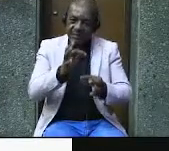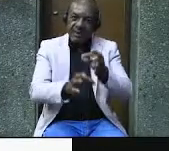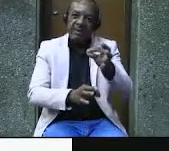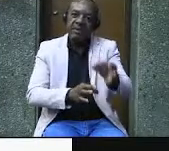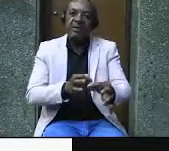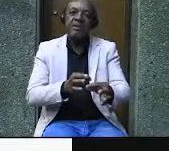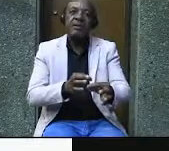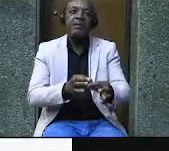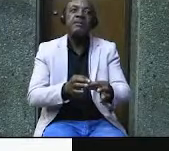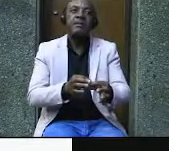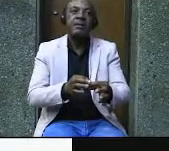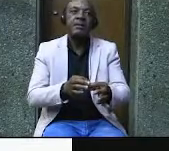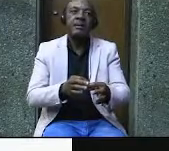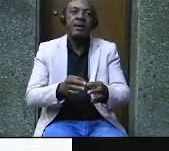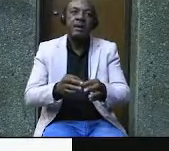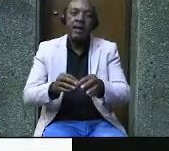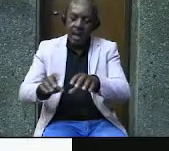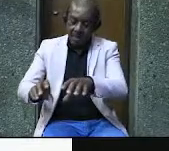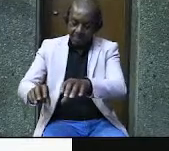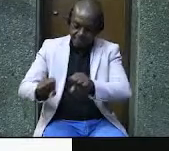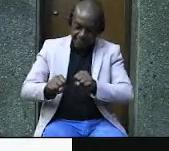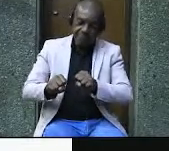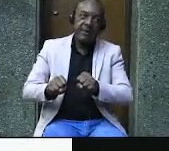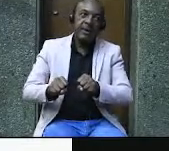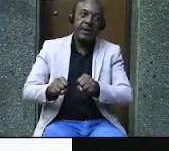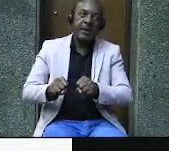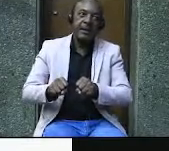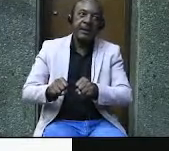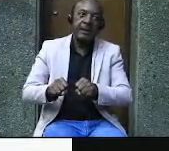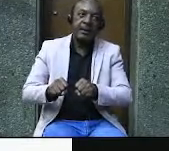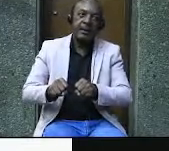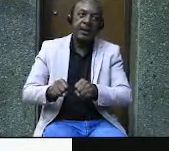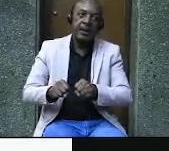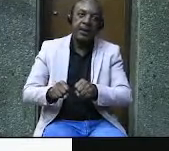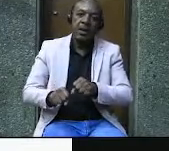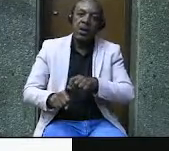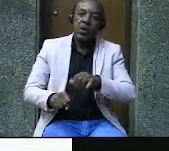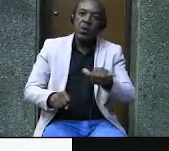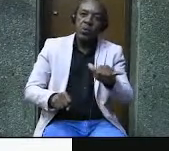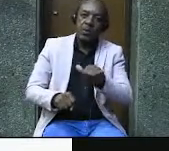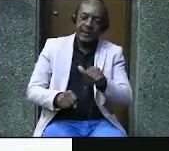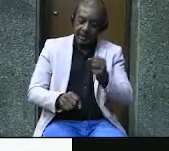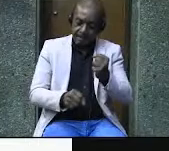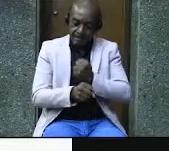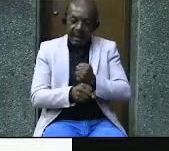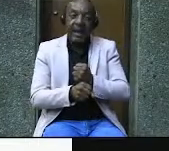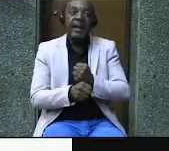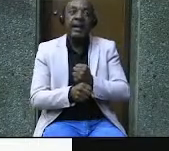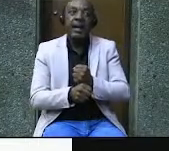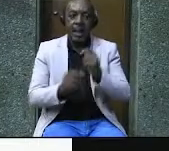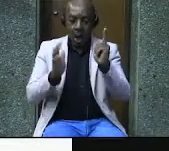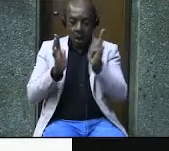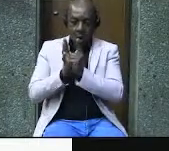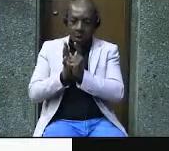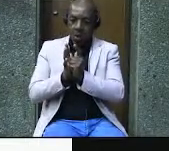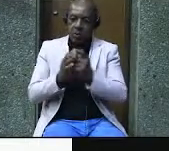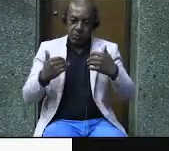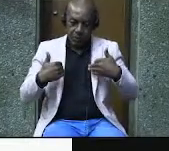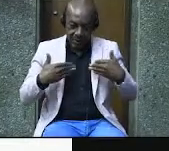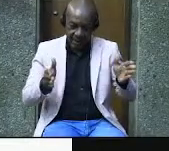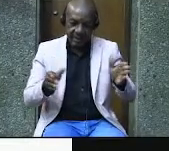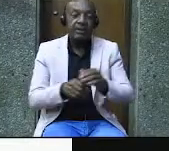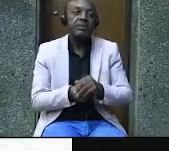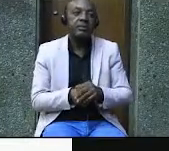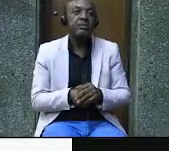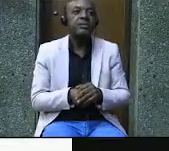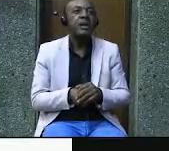expropriating authorities that possess the power to expropriate. There are many expropriating